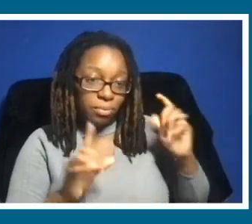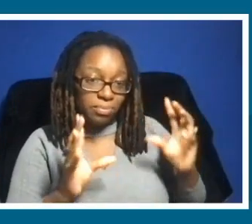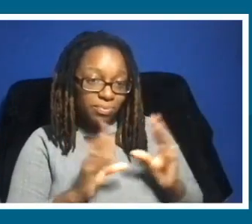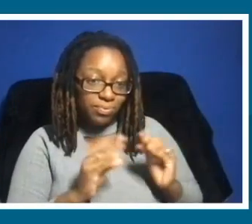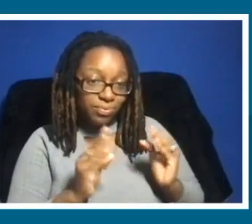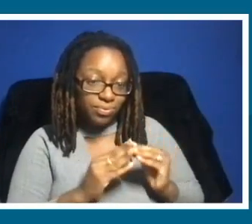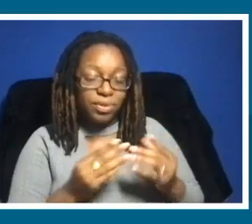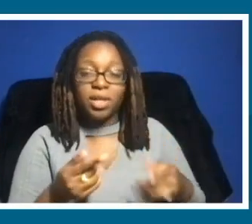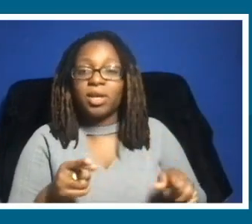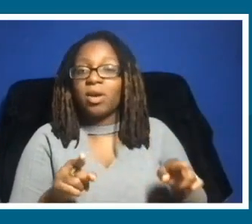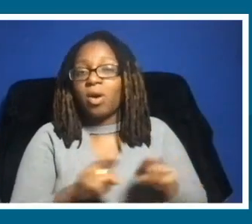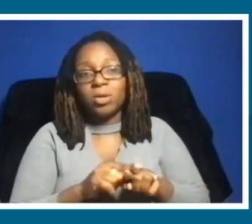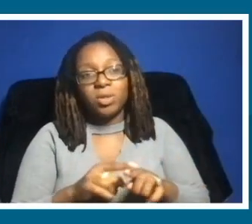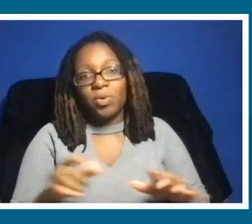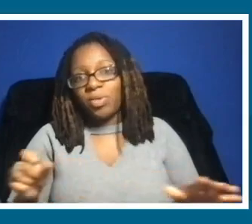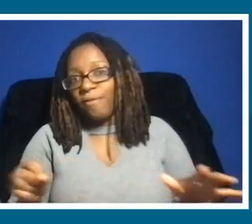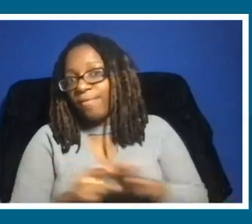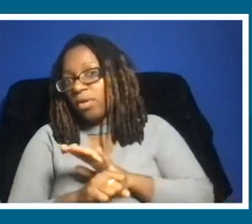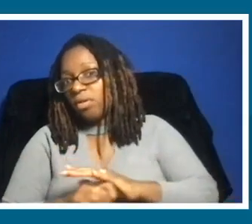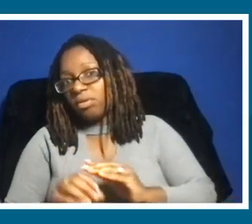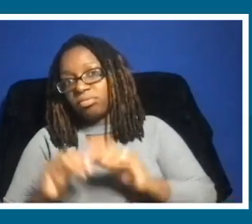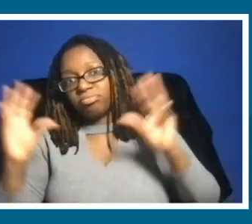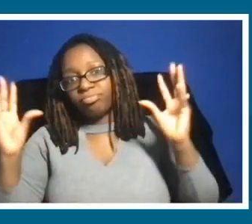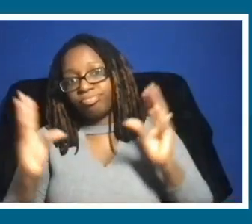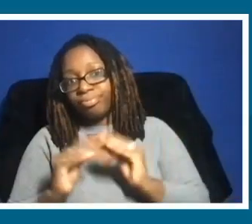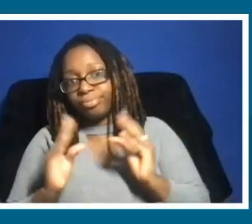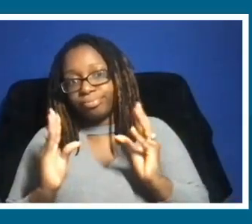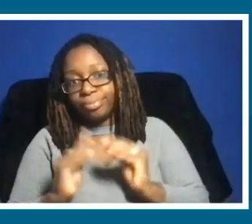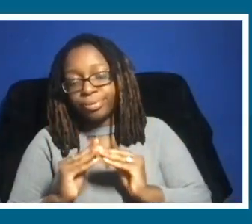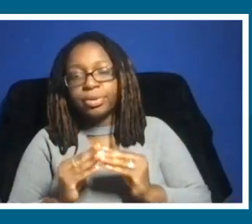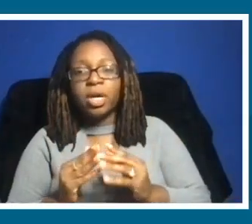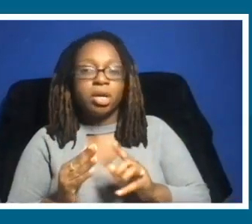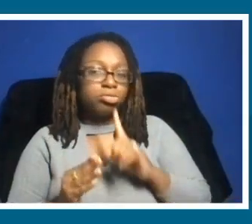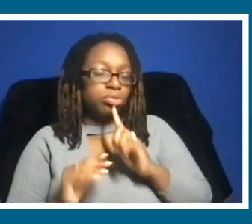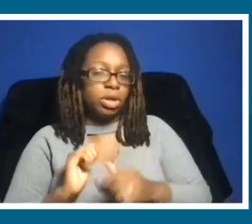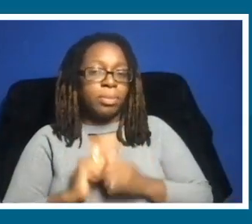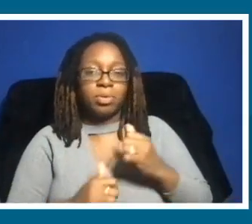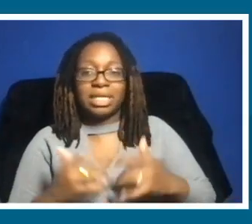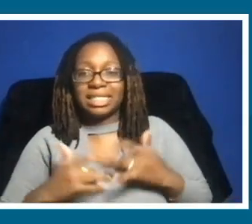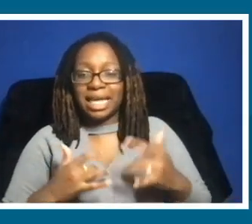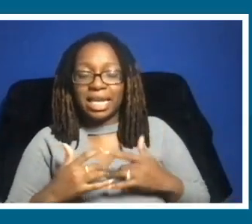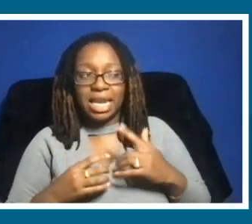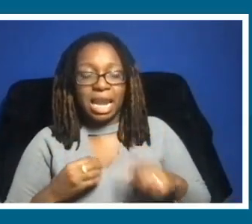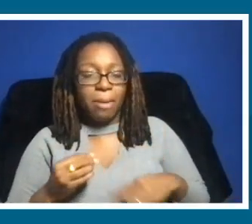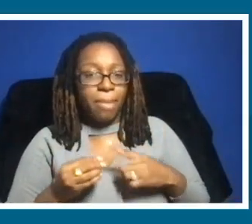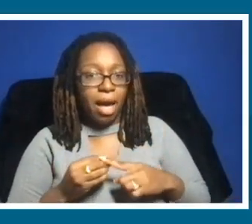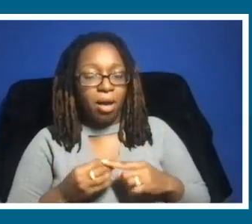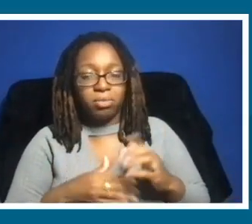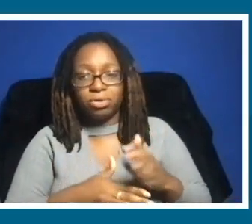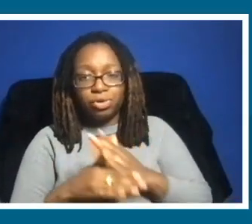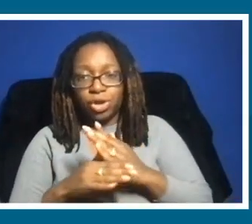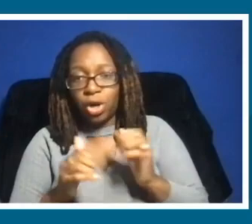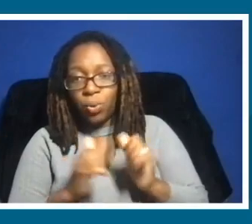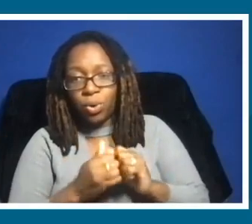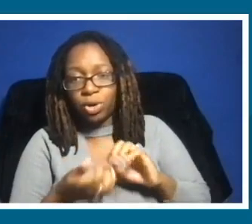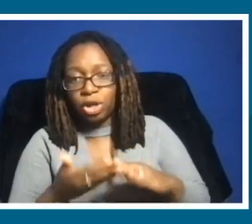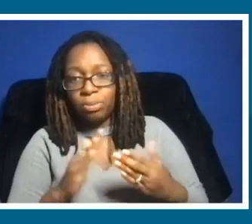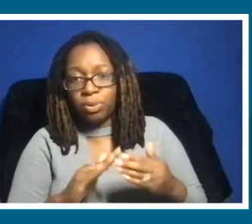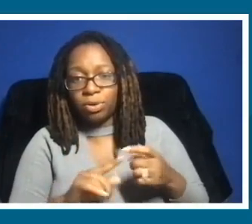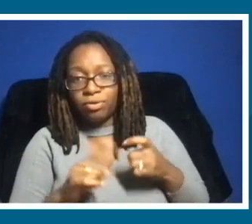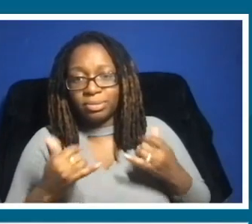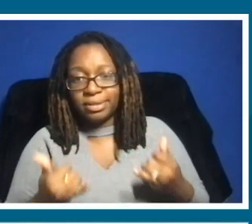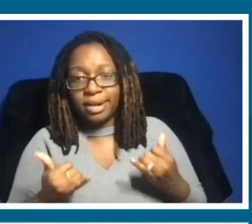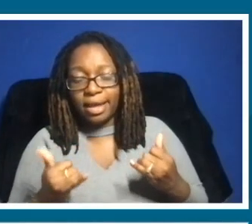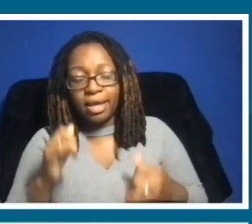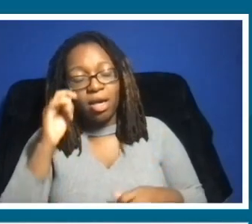entire conference. What are you most excited? The question was, what are you most excited to share with your community from today?